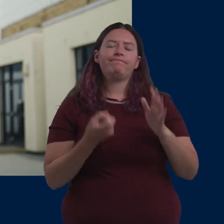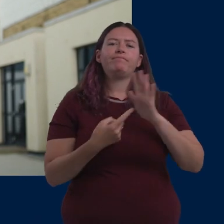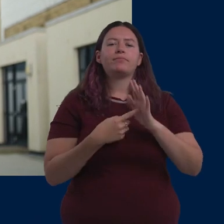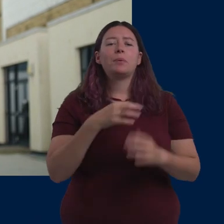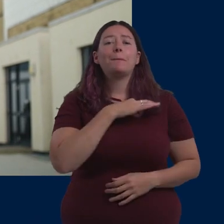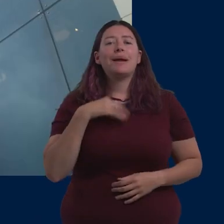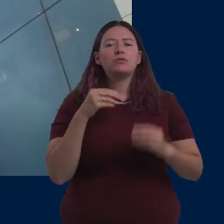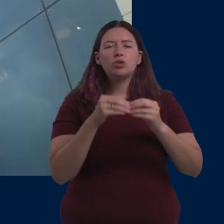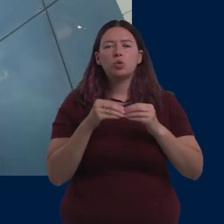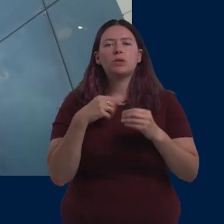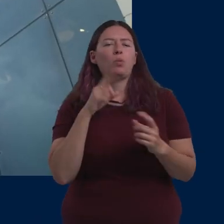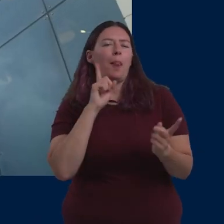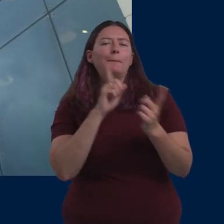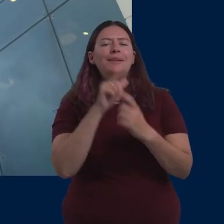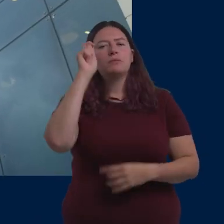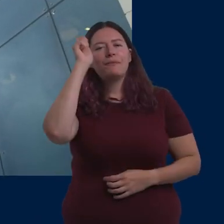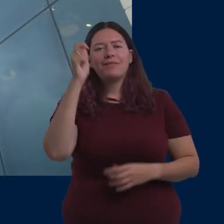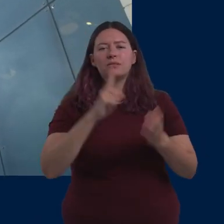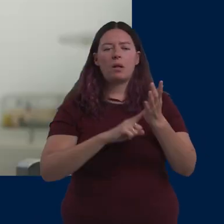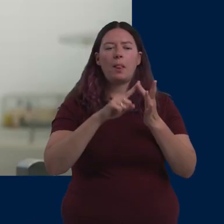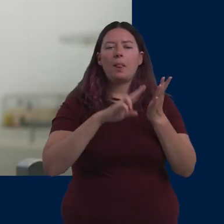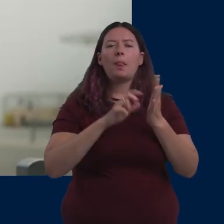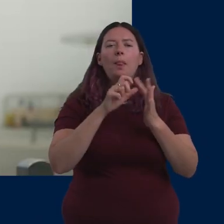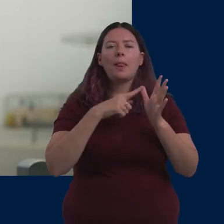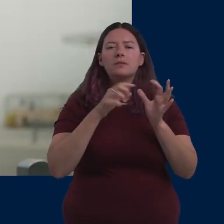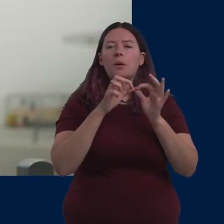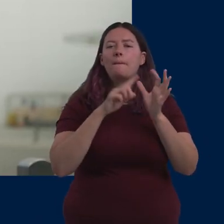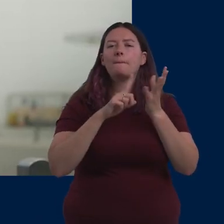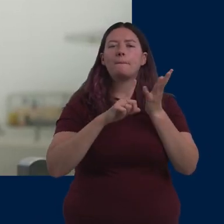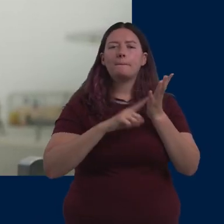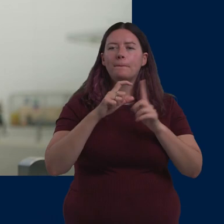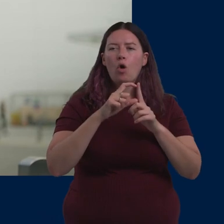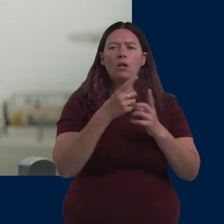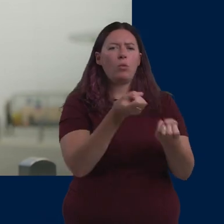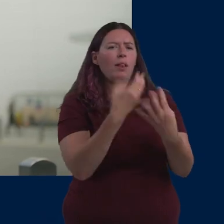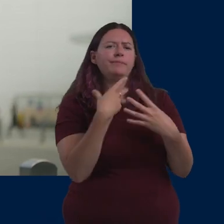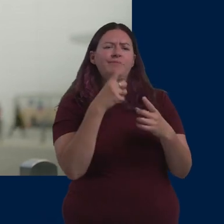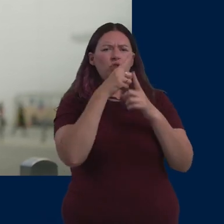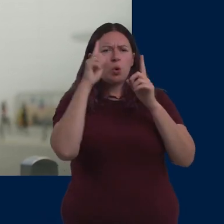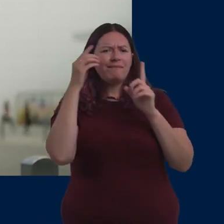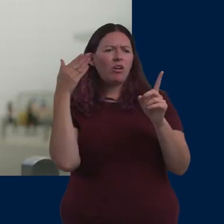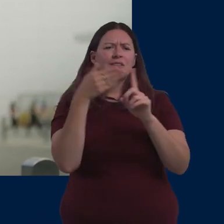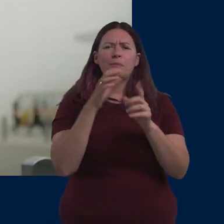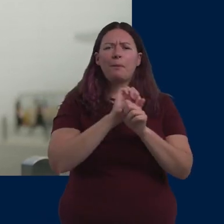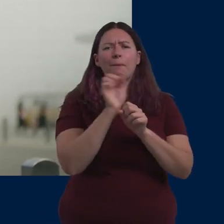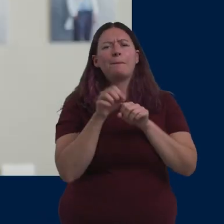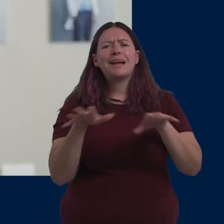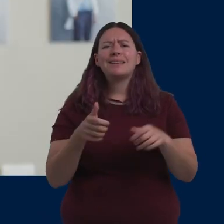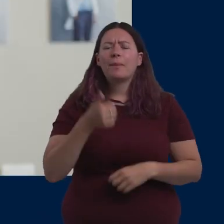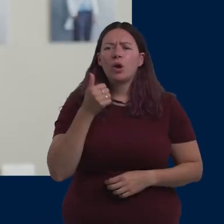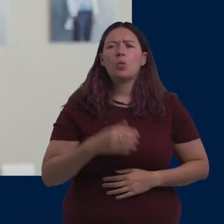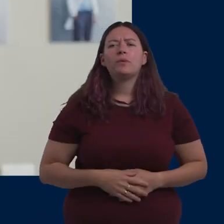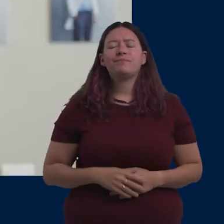for our medical students, we're going to hear from Professor Linda Bald about some of the university's work in tackling this pandemic.